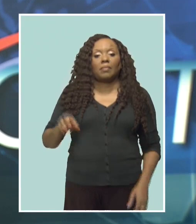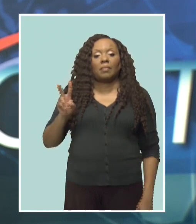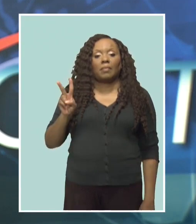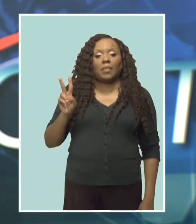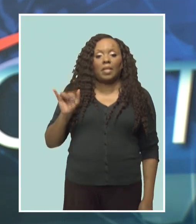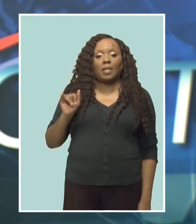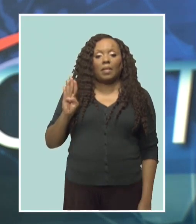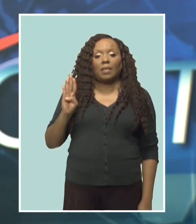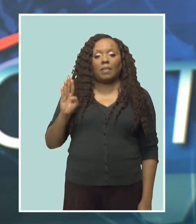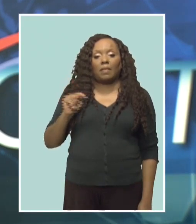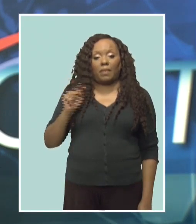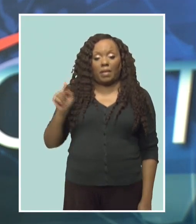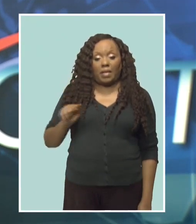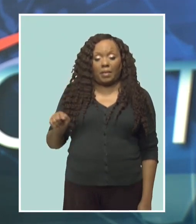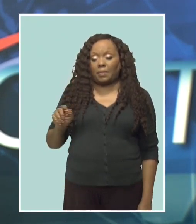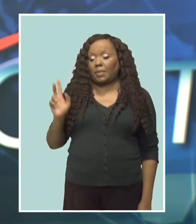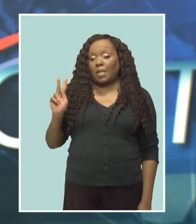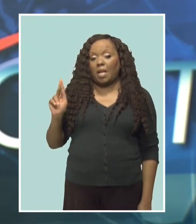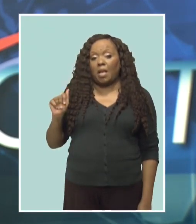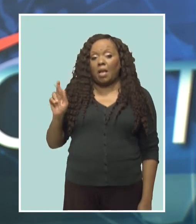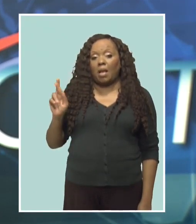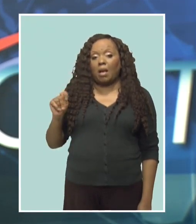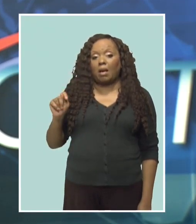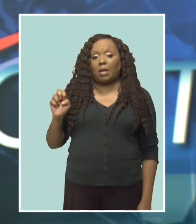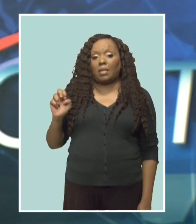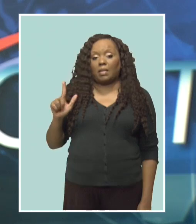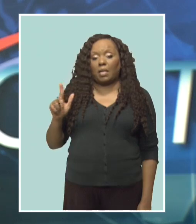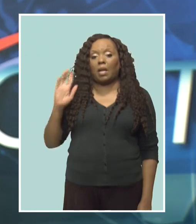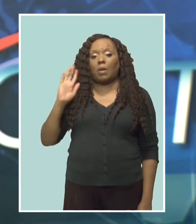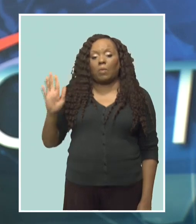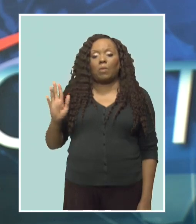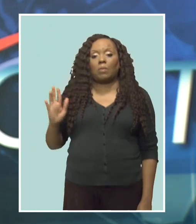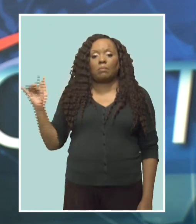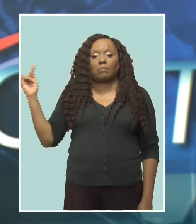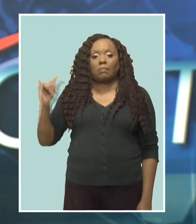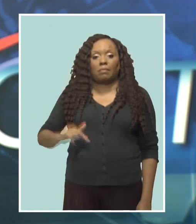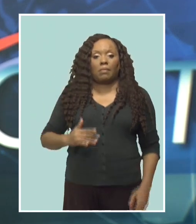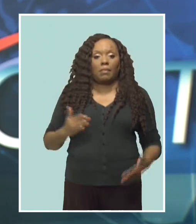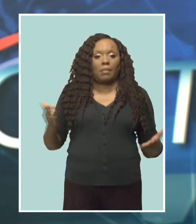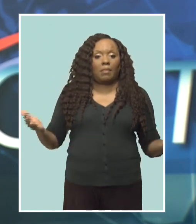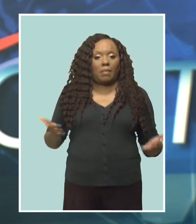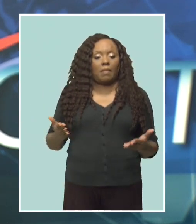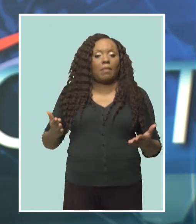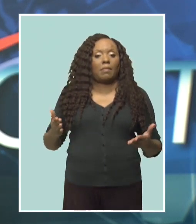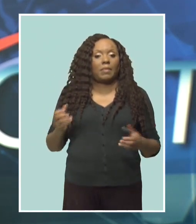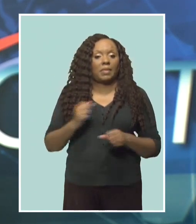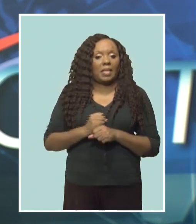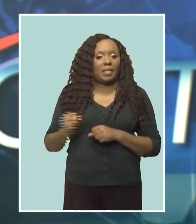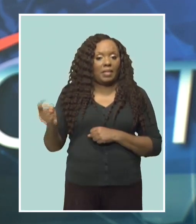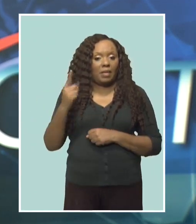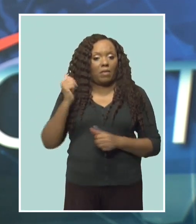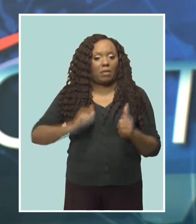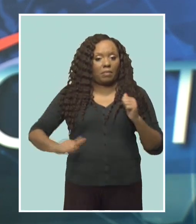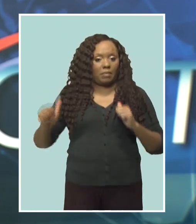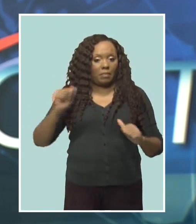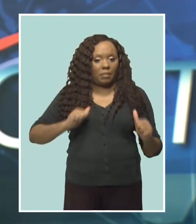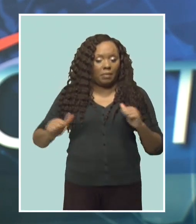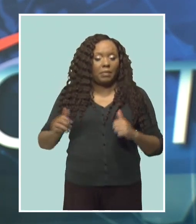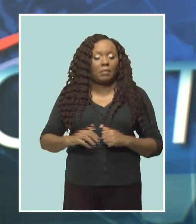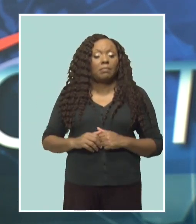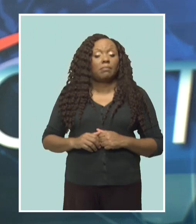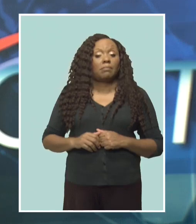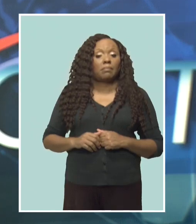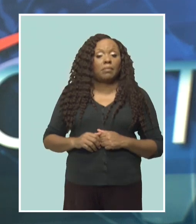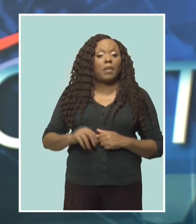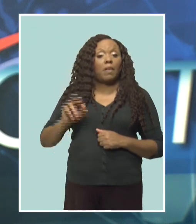Adija Vibes Cartel Palmer is now scheduled to perform in Barbados early next year. The artist, released from prison in